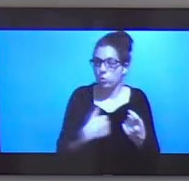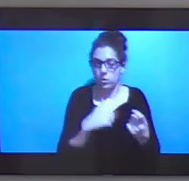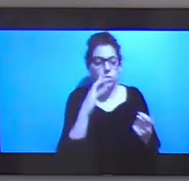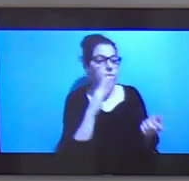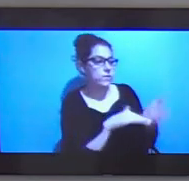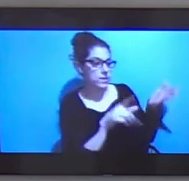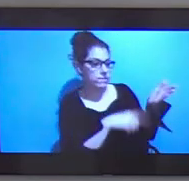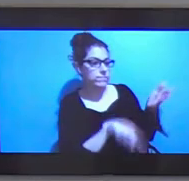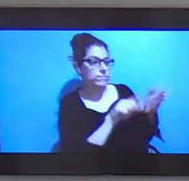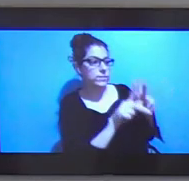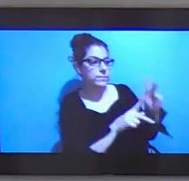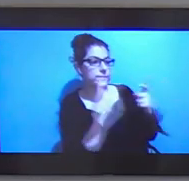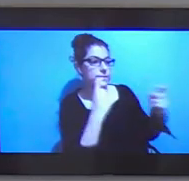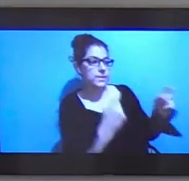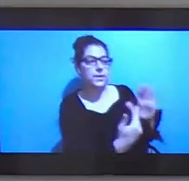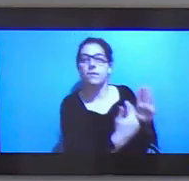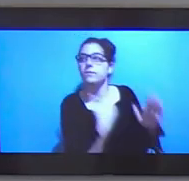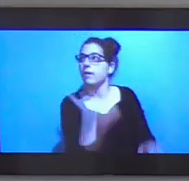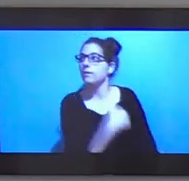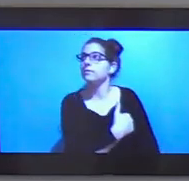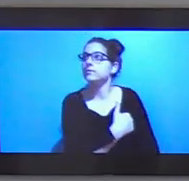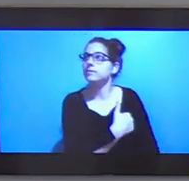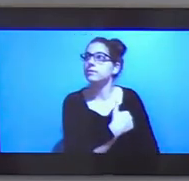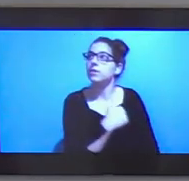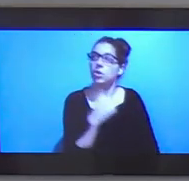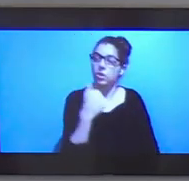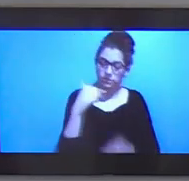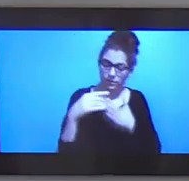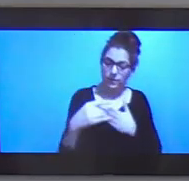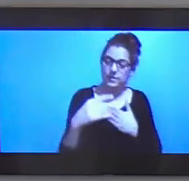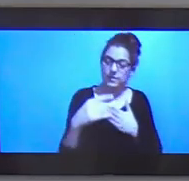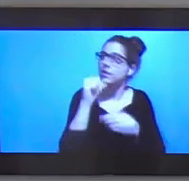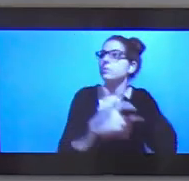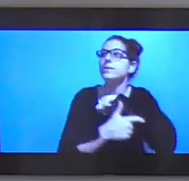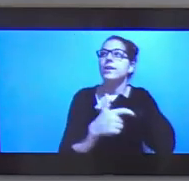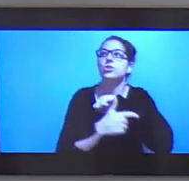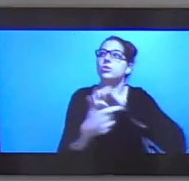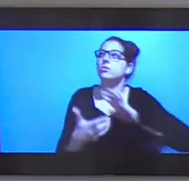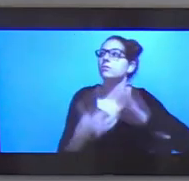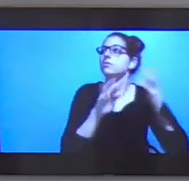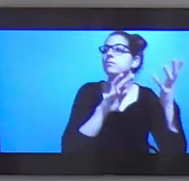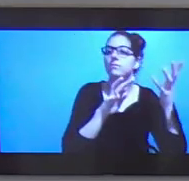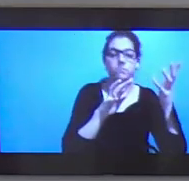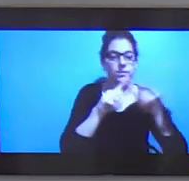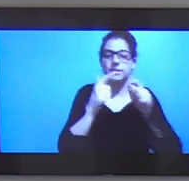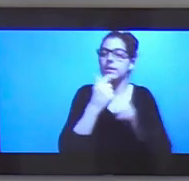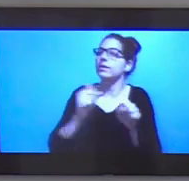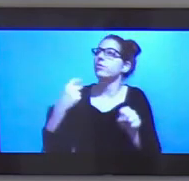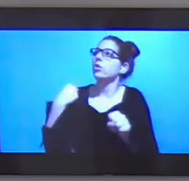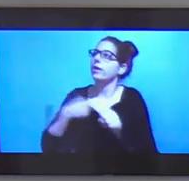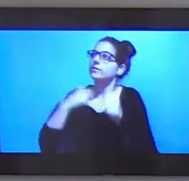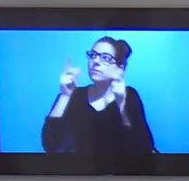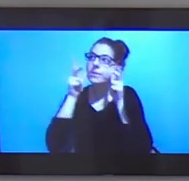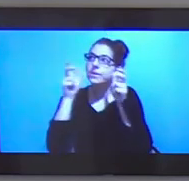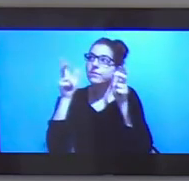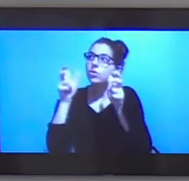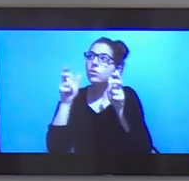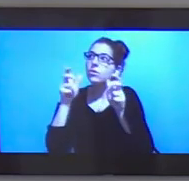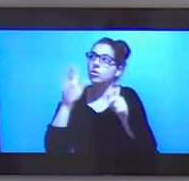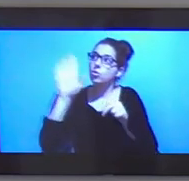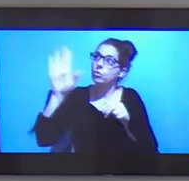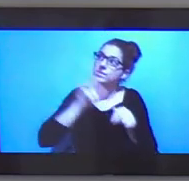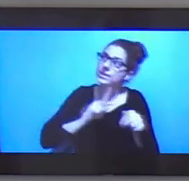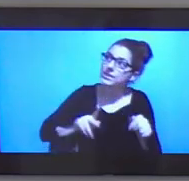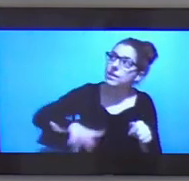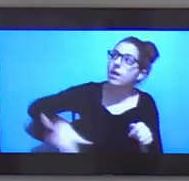who trespass against us. And lead us not to temptation, but deliver us from evil. For thine is the kingdom, and the